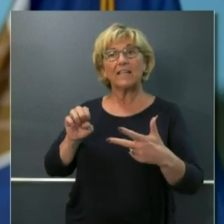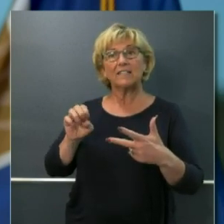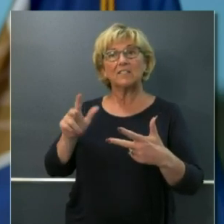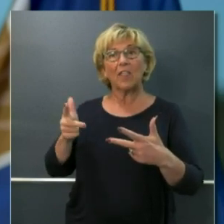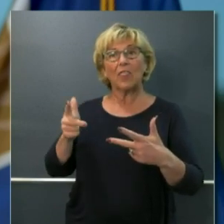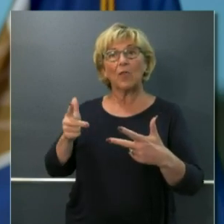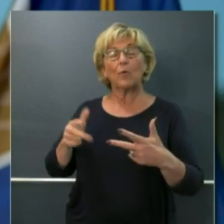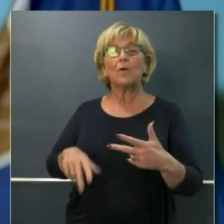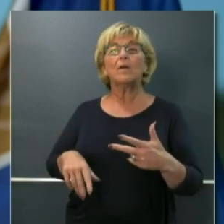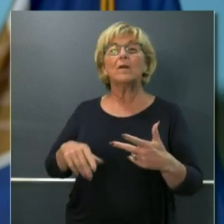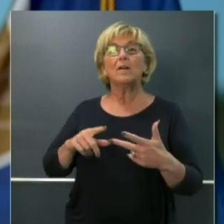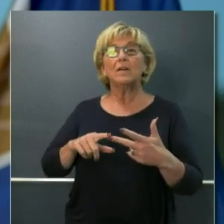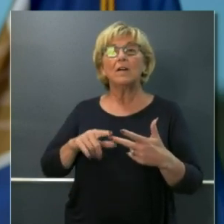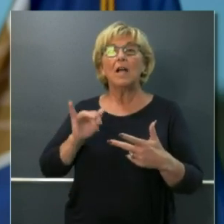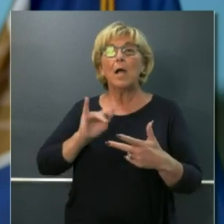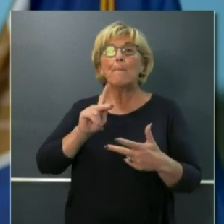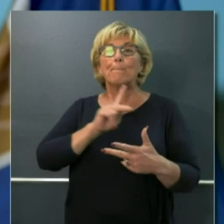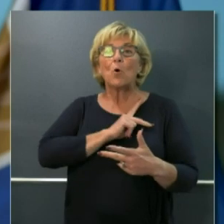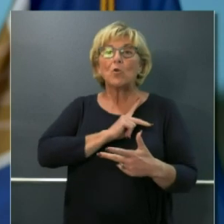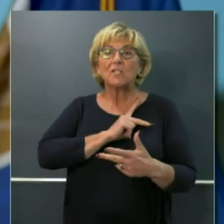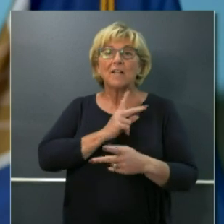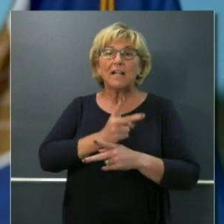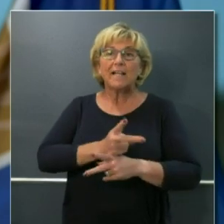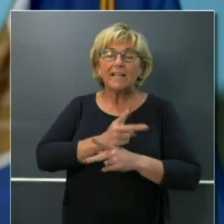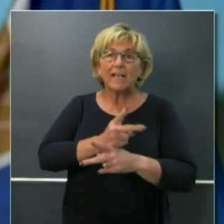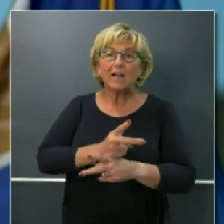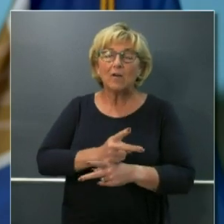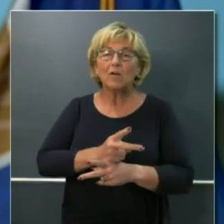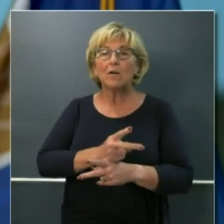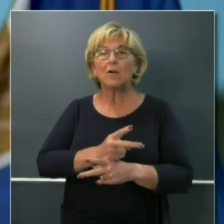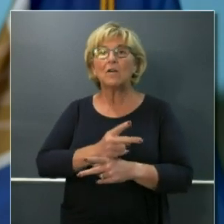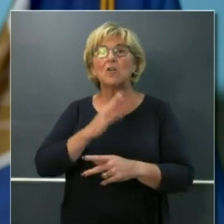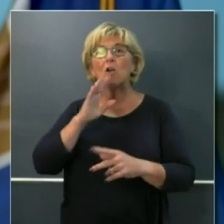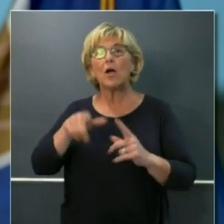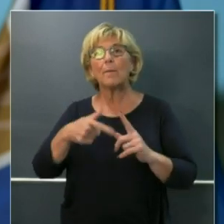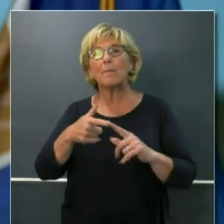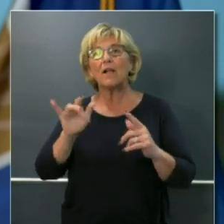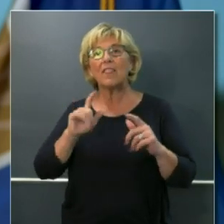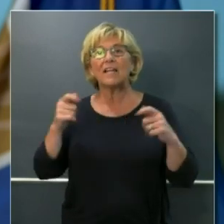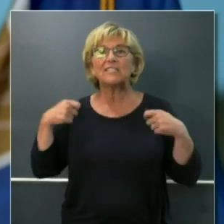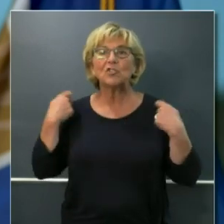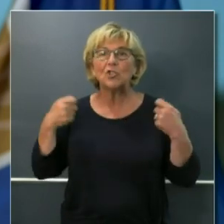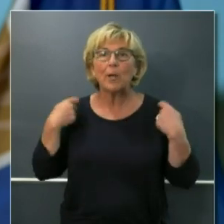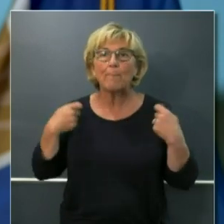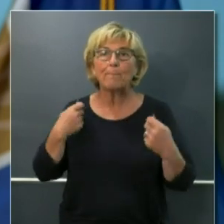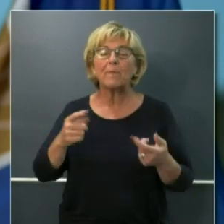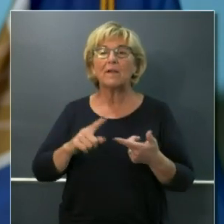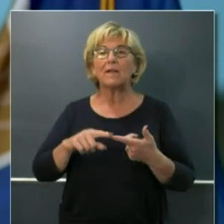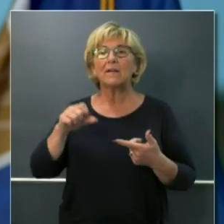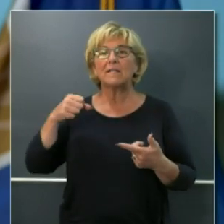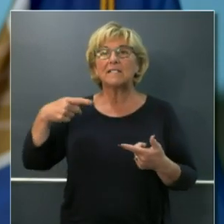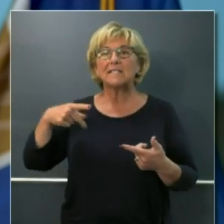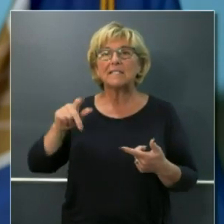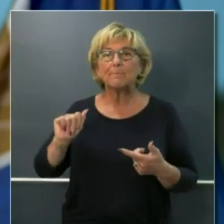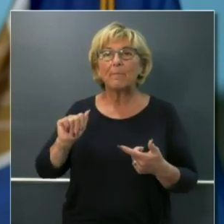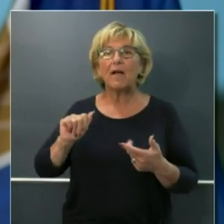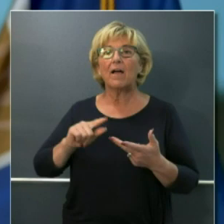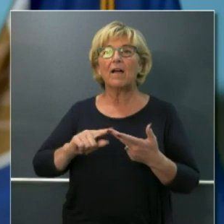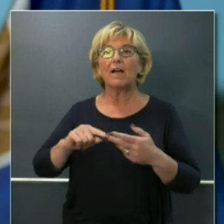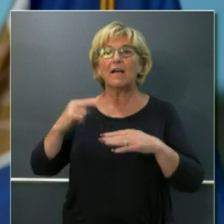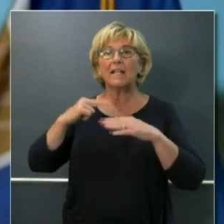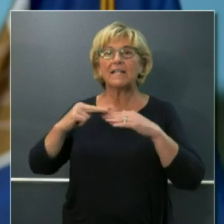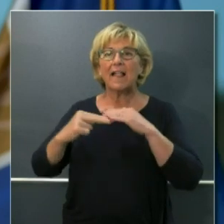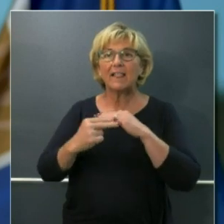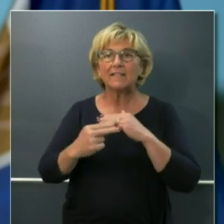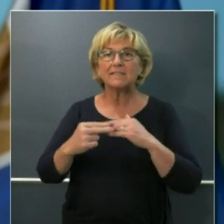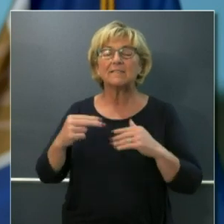the areas around, well, a lot of discussion around gyms and spas and nail salons and people wanting